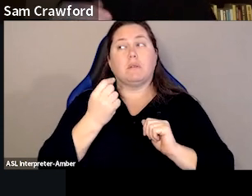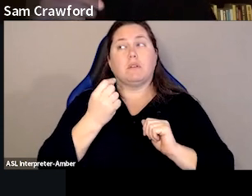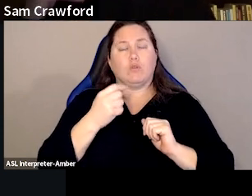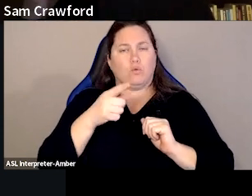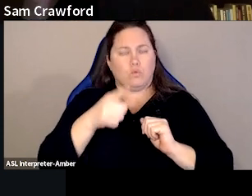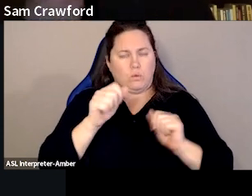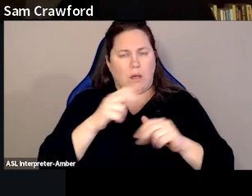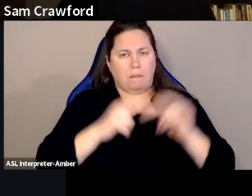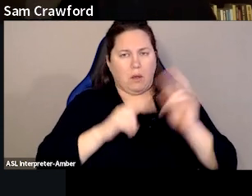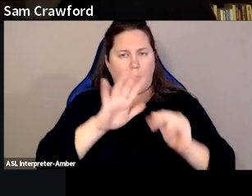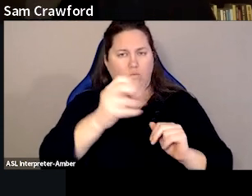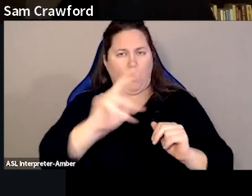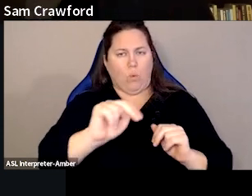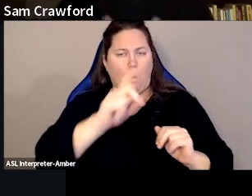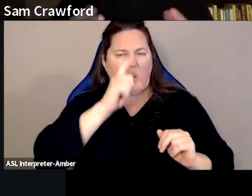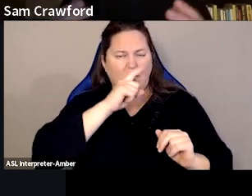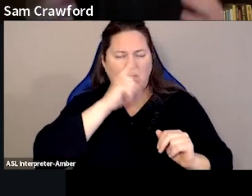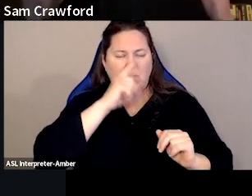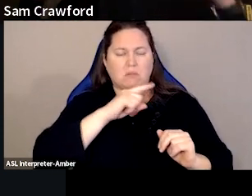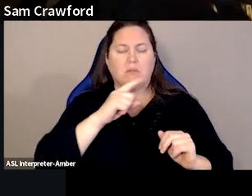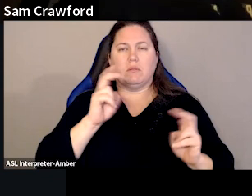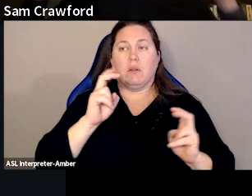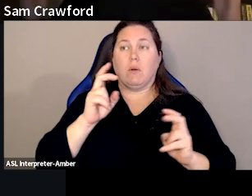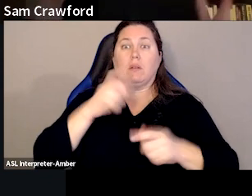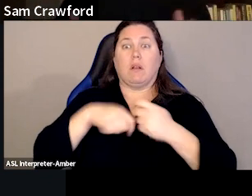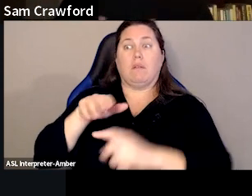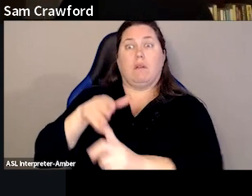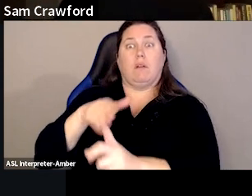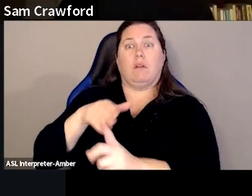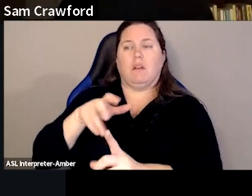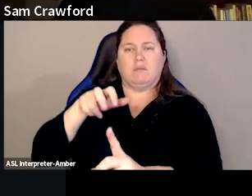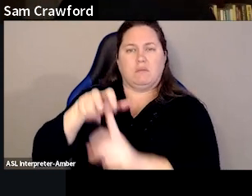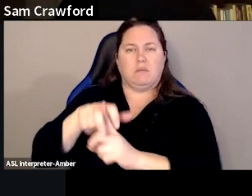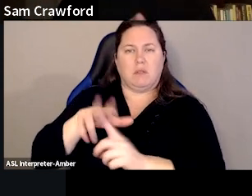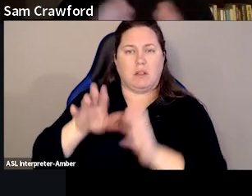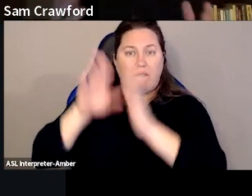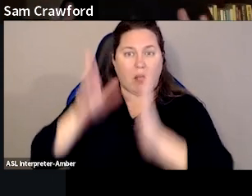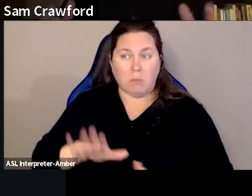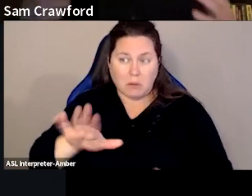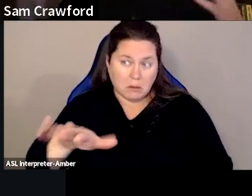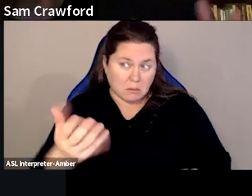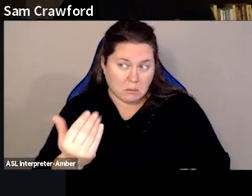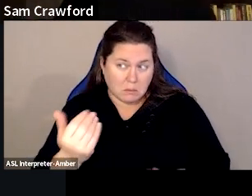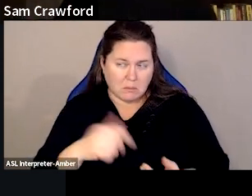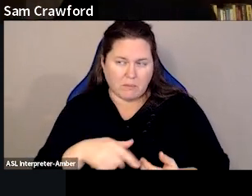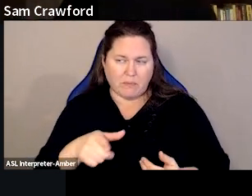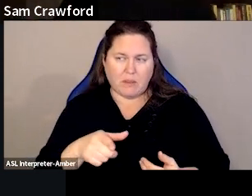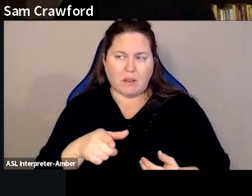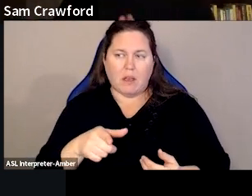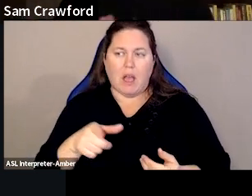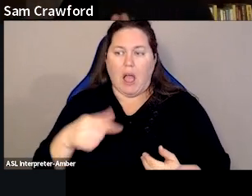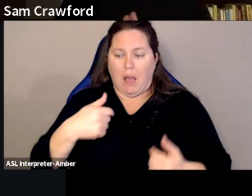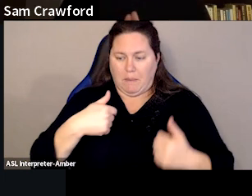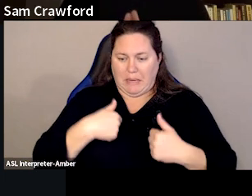So instead of going to a developer and essentially asking them to dive into your brain and come out and find exactly what you